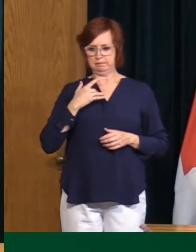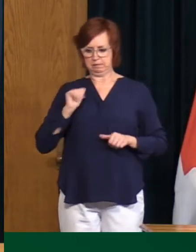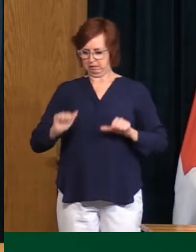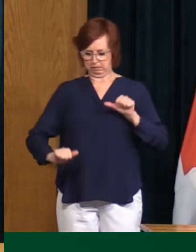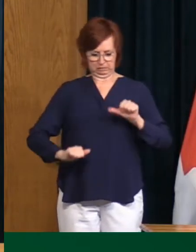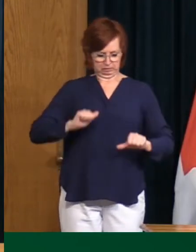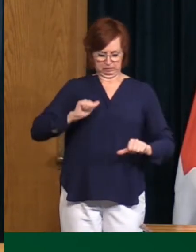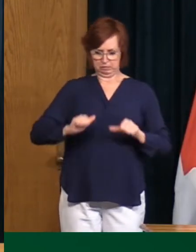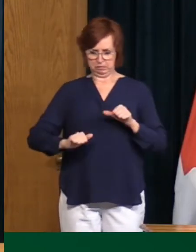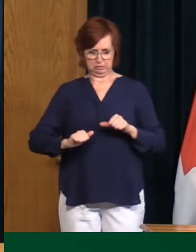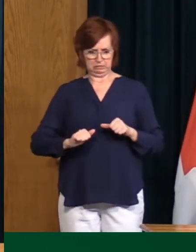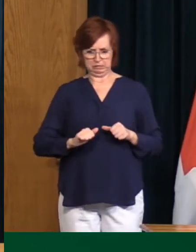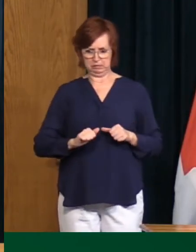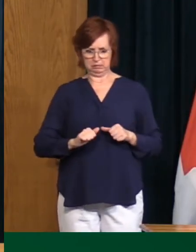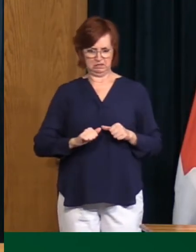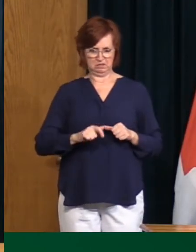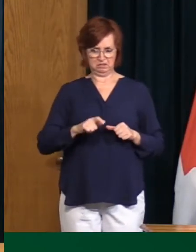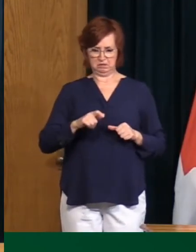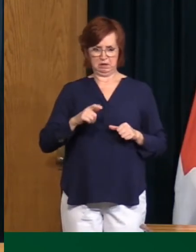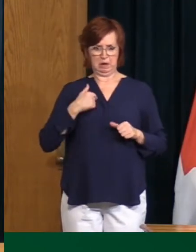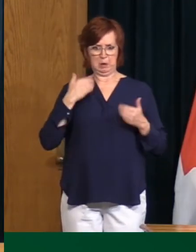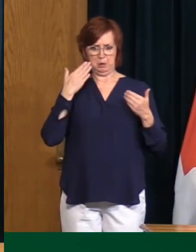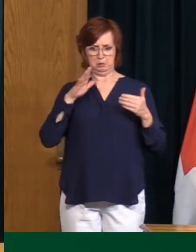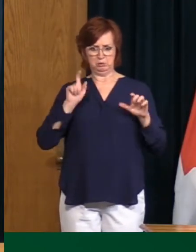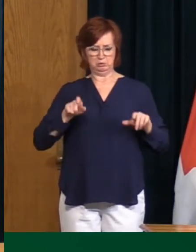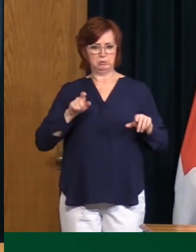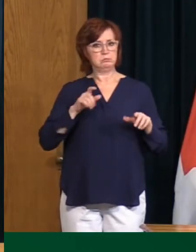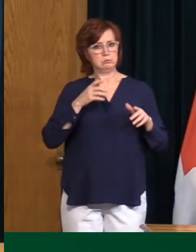today and get referred for testing.